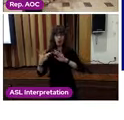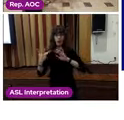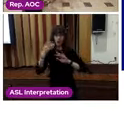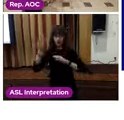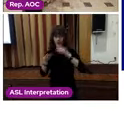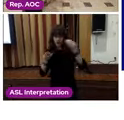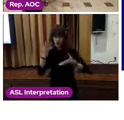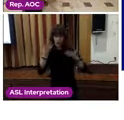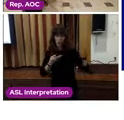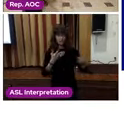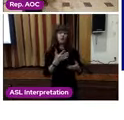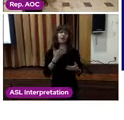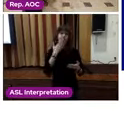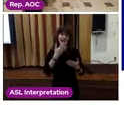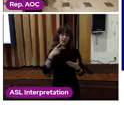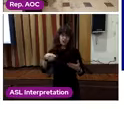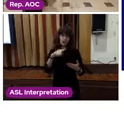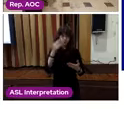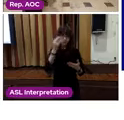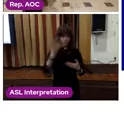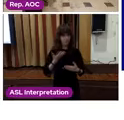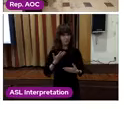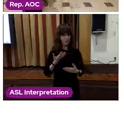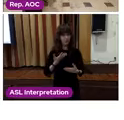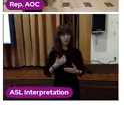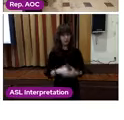So I want to thank you all for doing that.